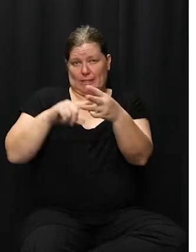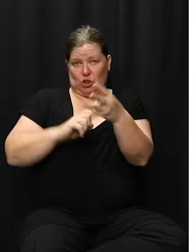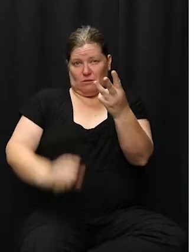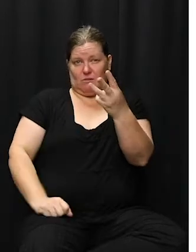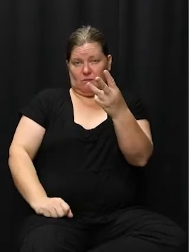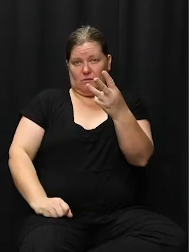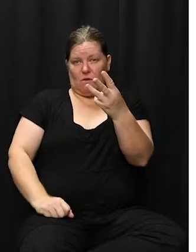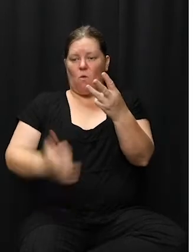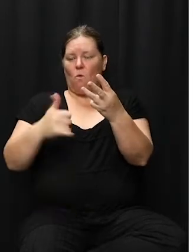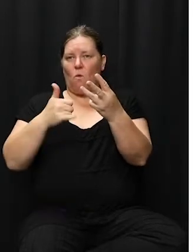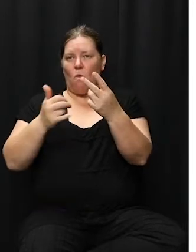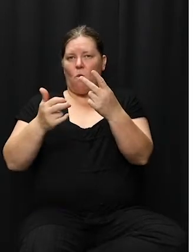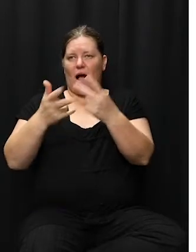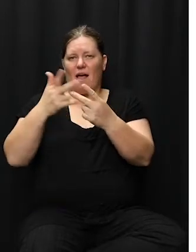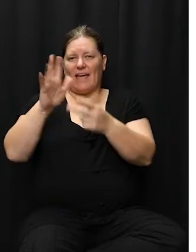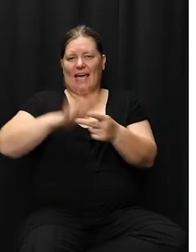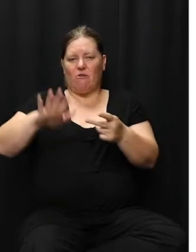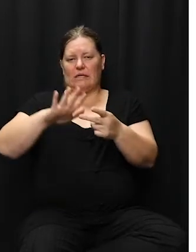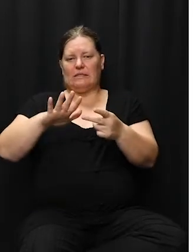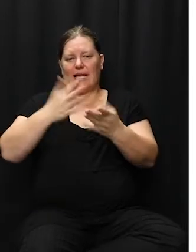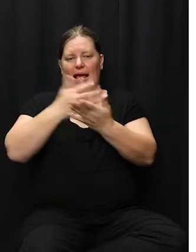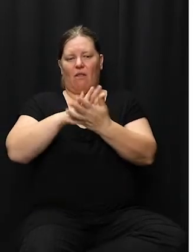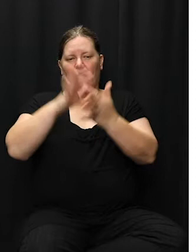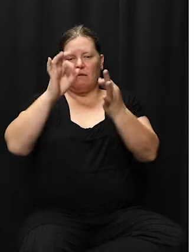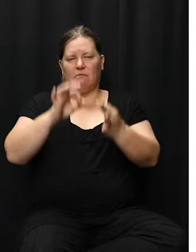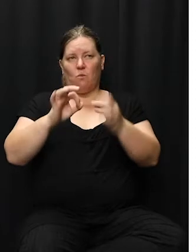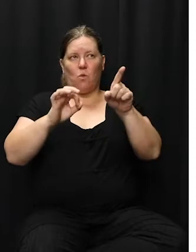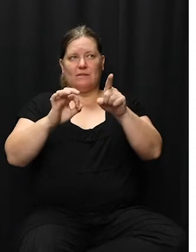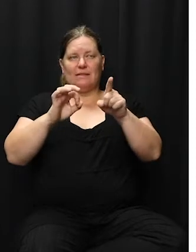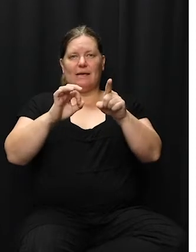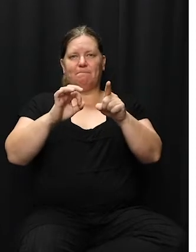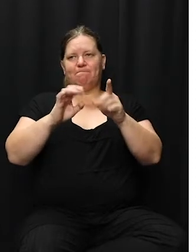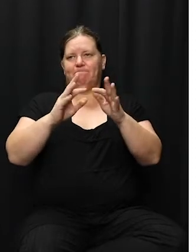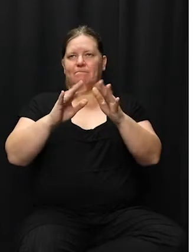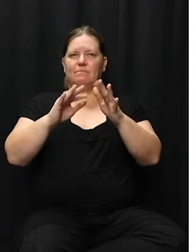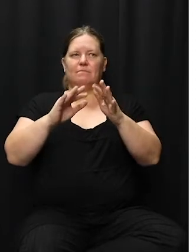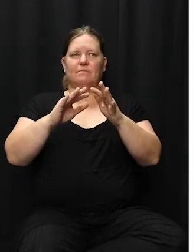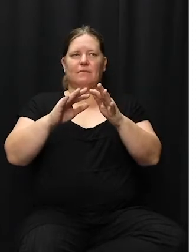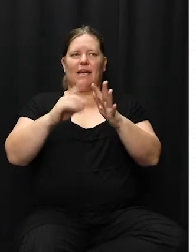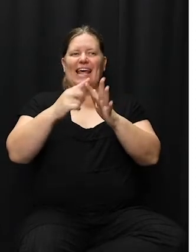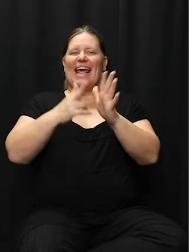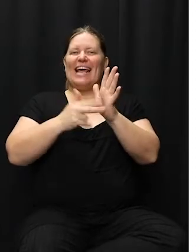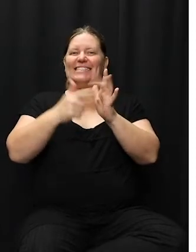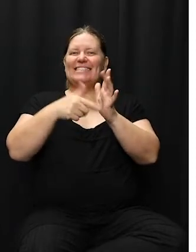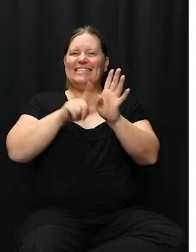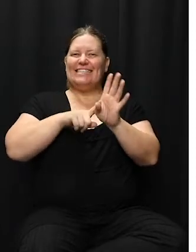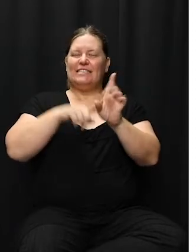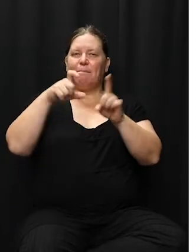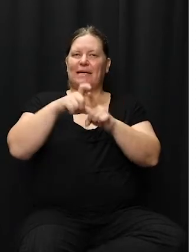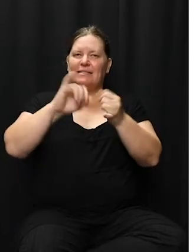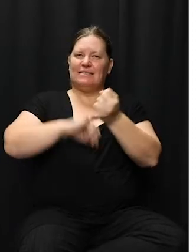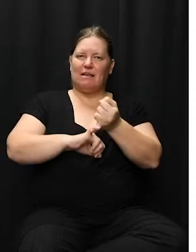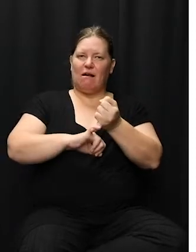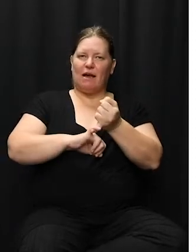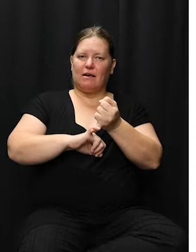the child. But really some areas I've only got, for example, 3 questions. Or other areas, how